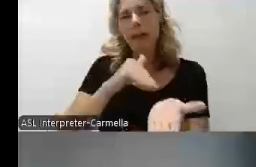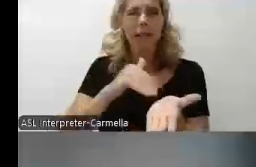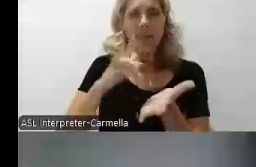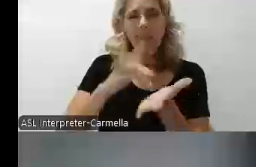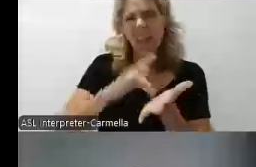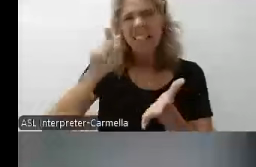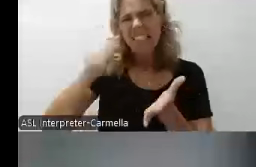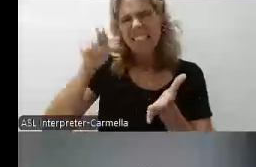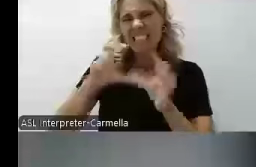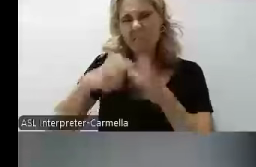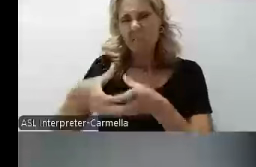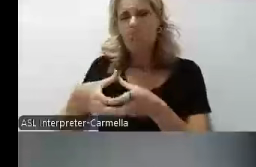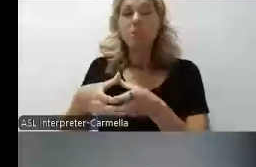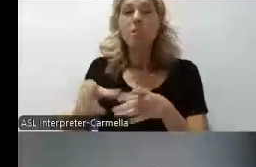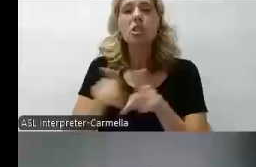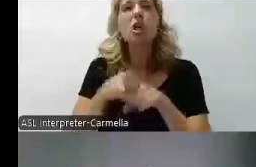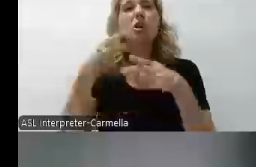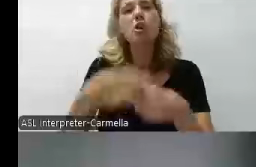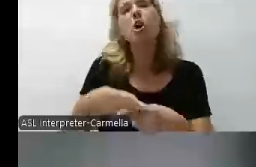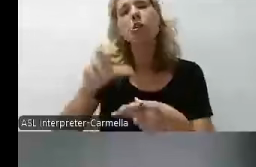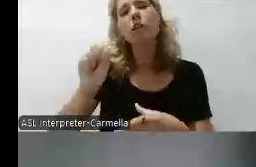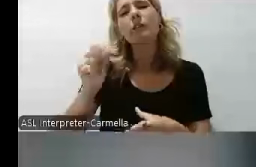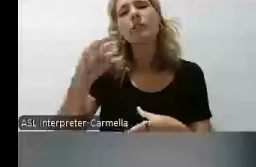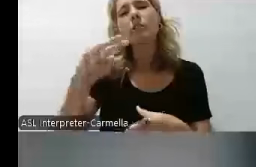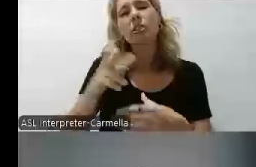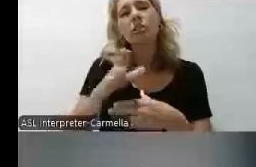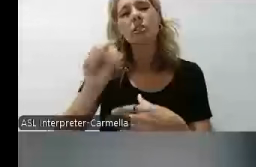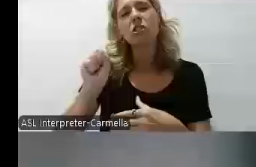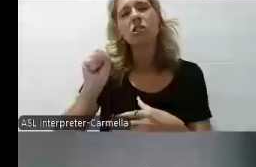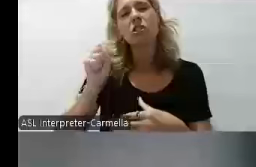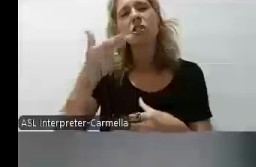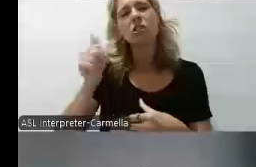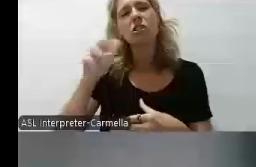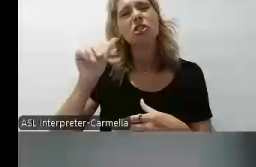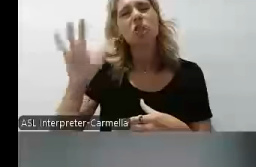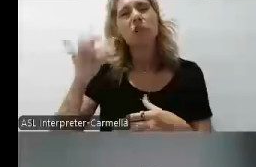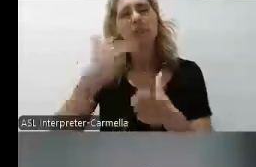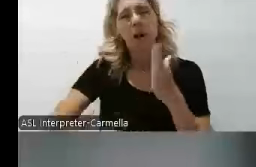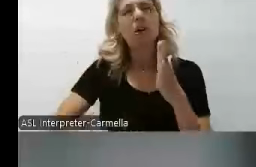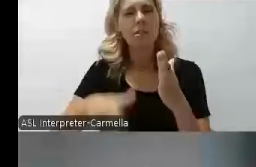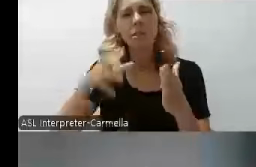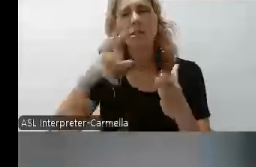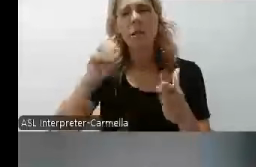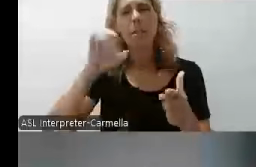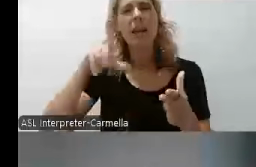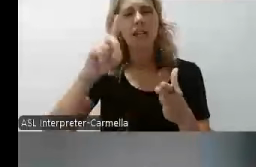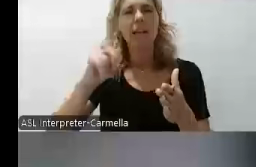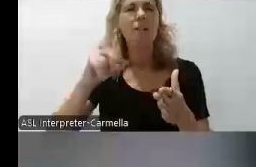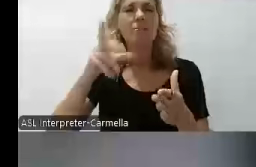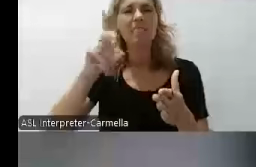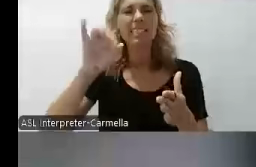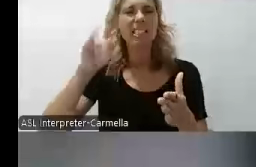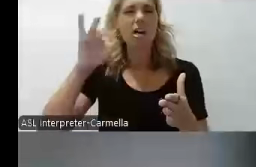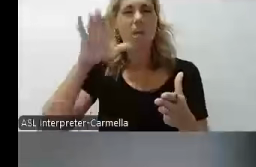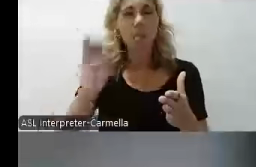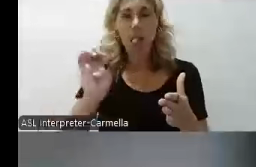second. It's also known as share of cost, sometimes known as a Medicaid deductible. But this is basically for people